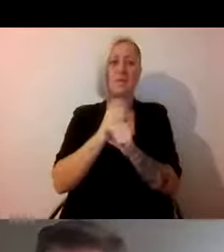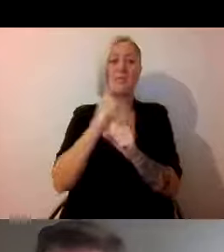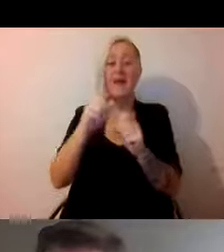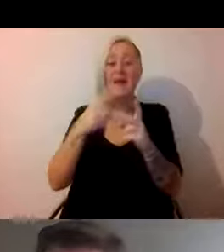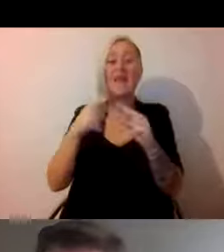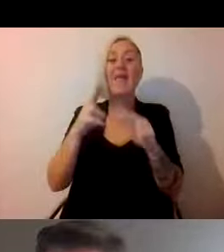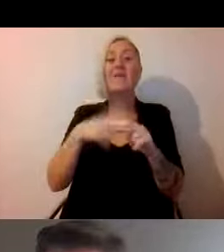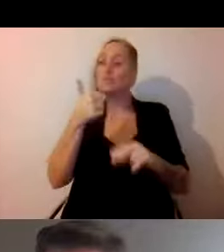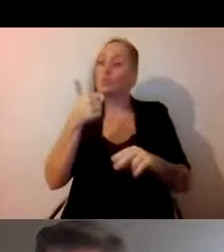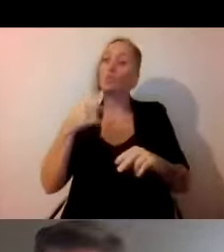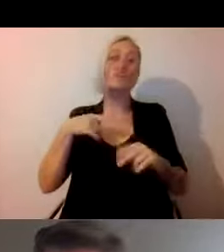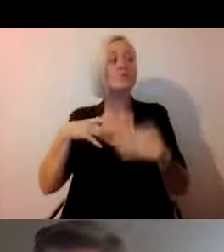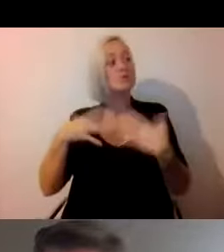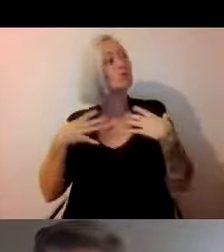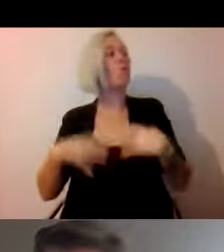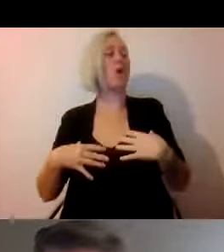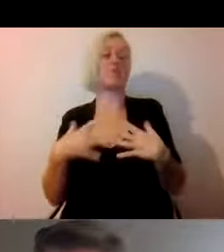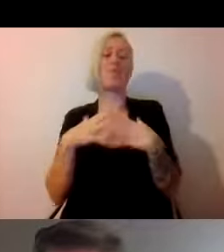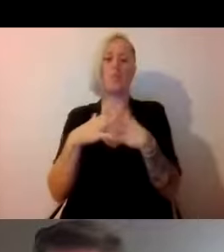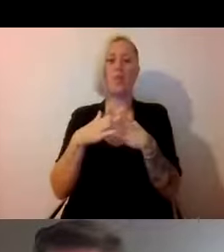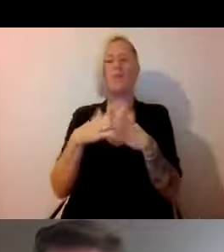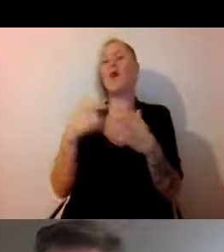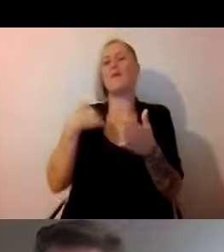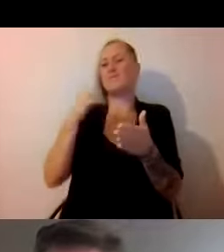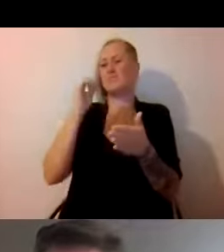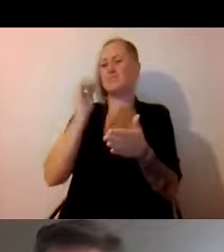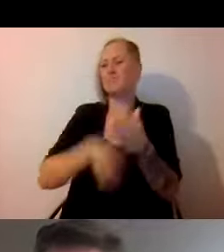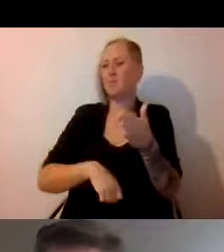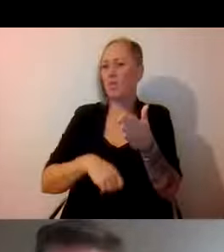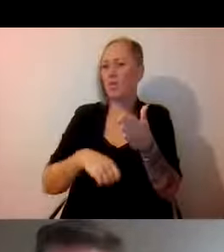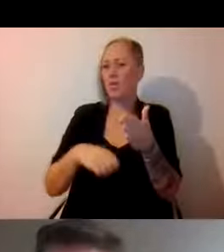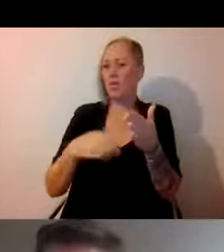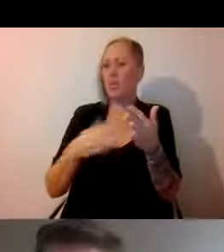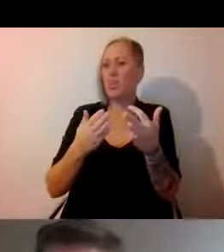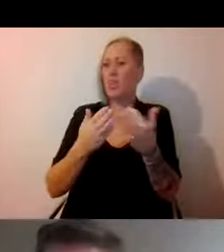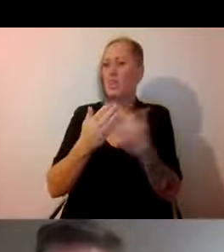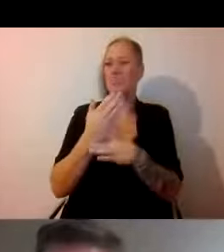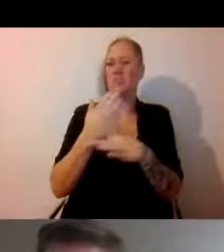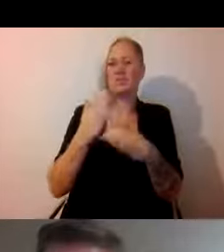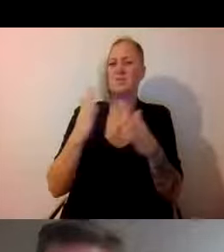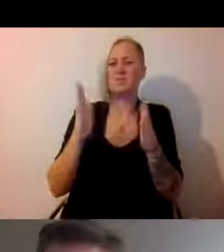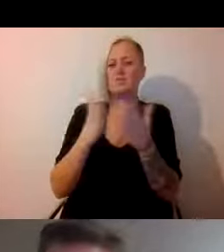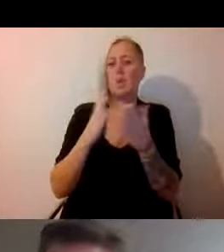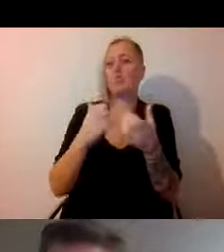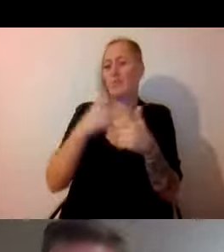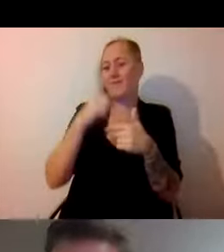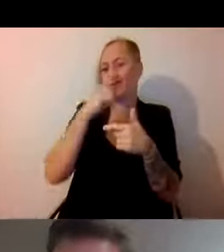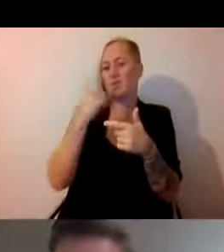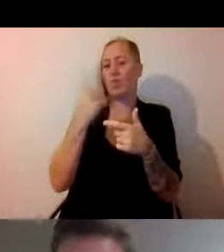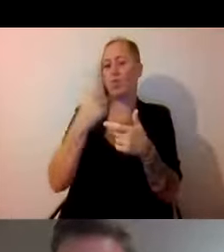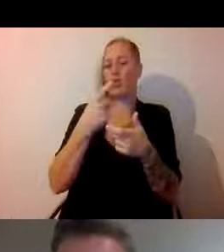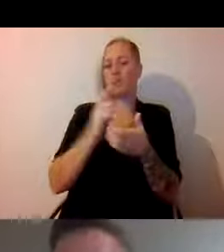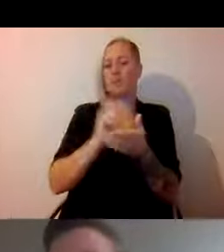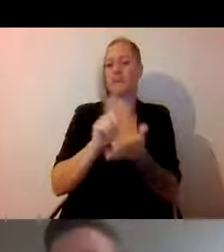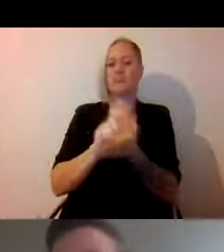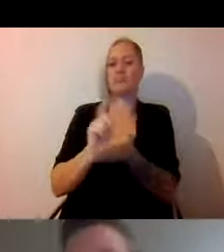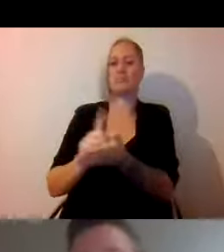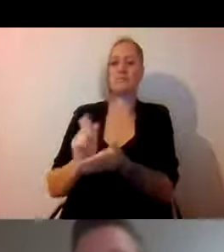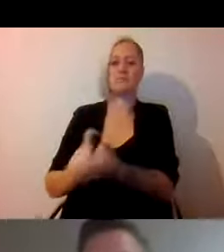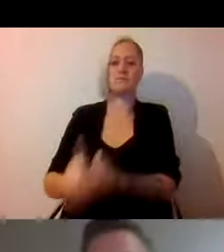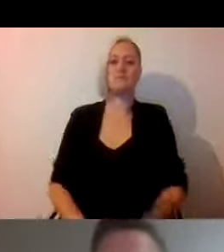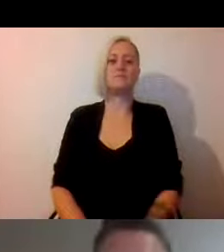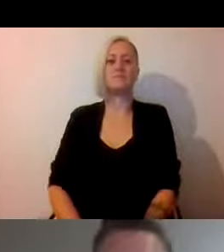well worthwhile. And they weren't, I bought them through a small group of people who were distributing them.